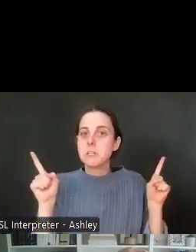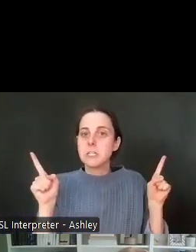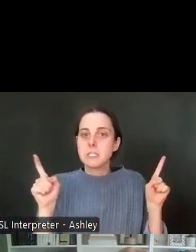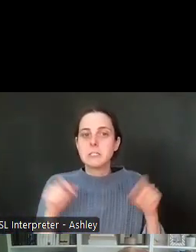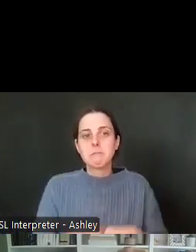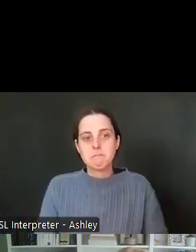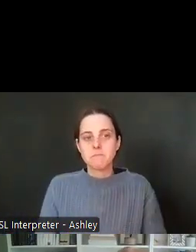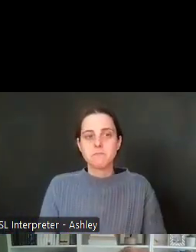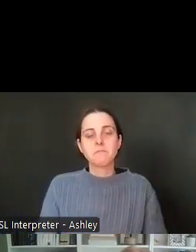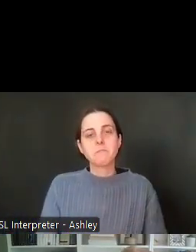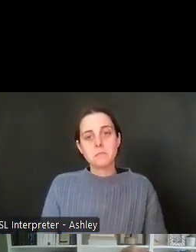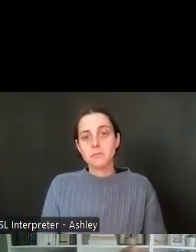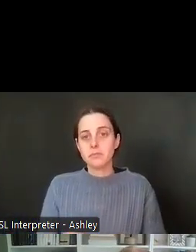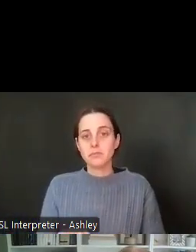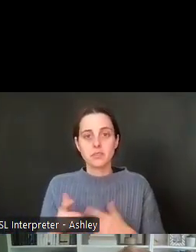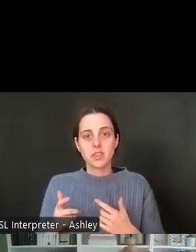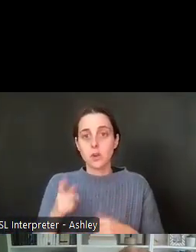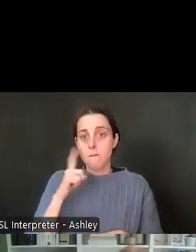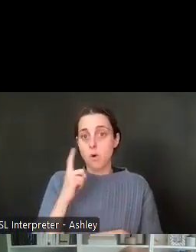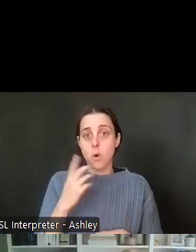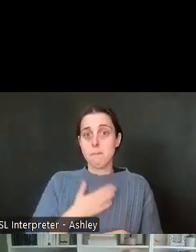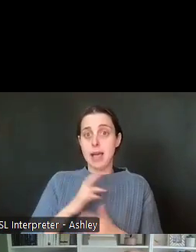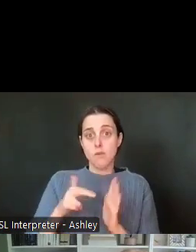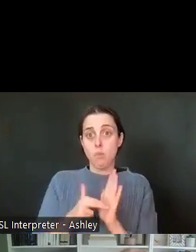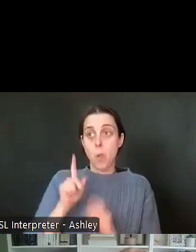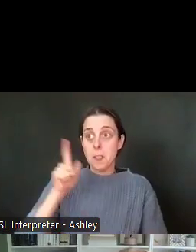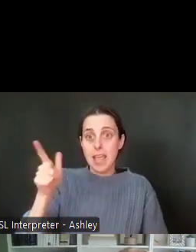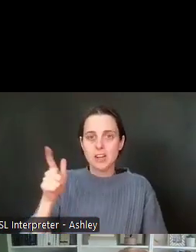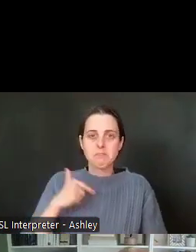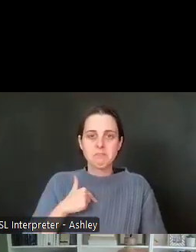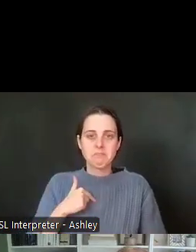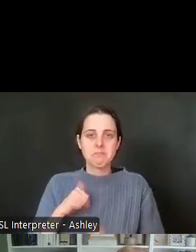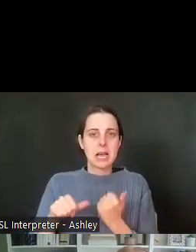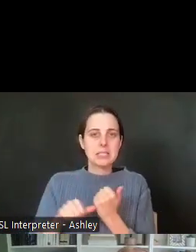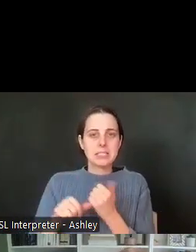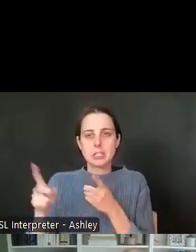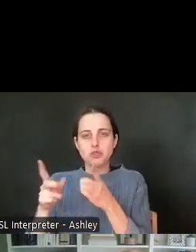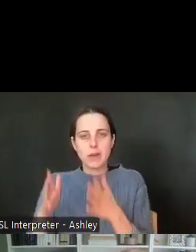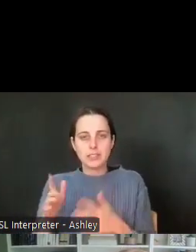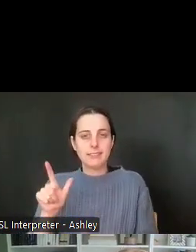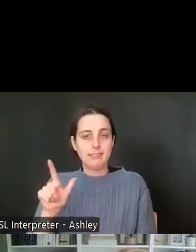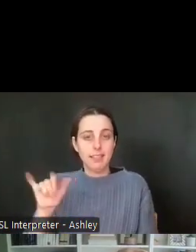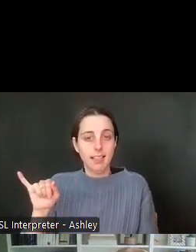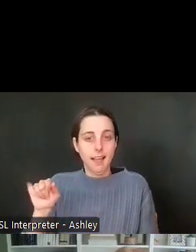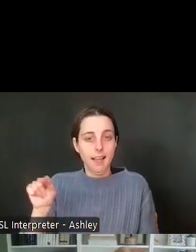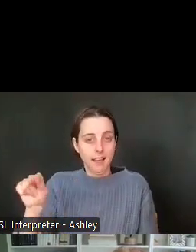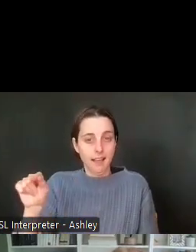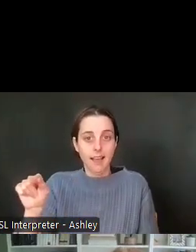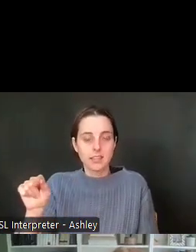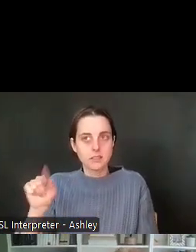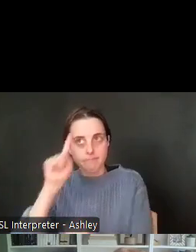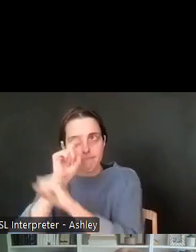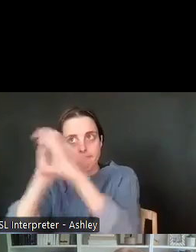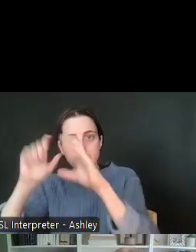L&I. In both of those roles, I cared tremendously about my job. I gave it everything that I had, but